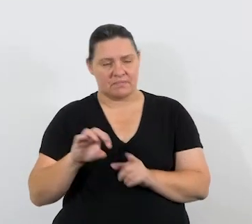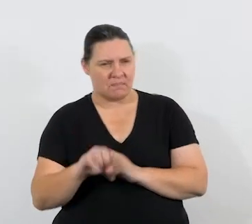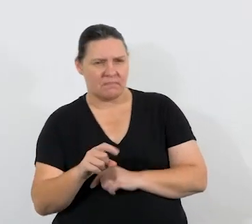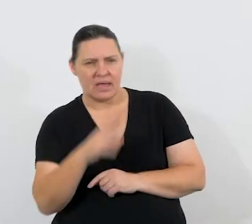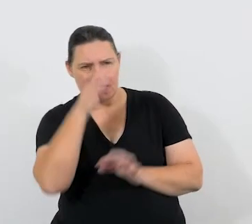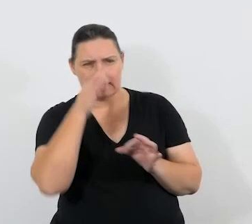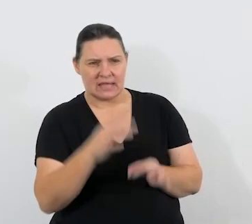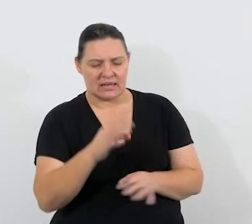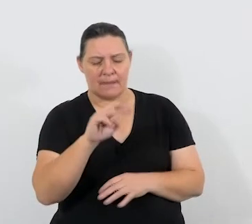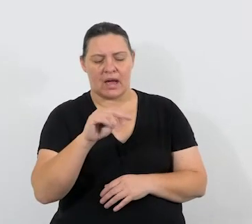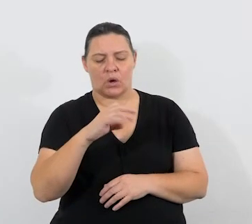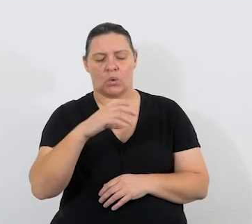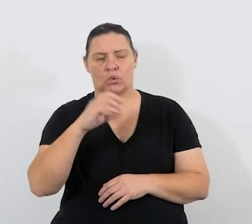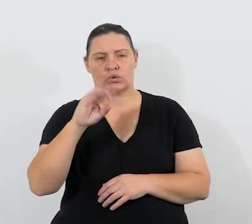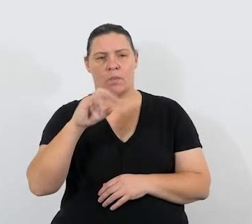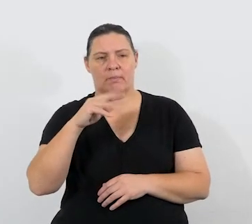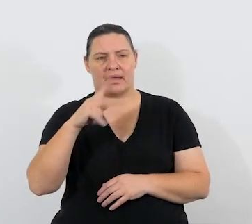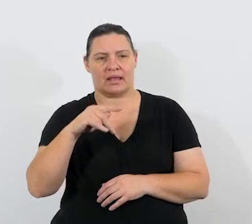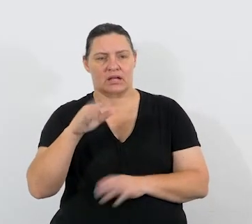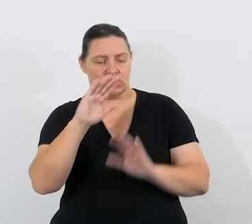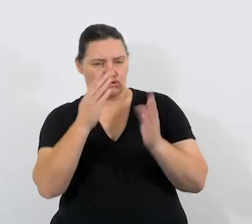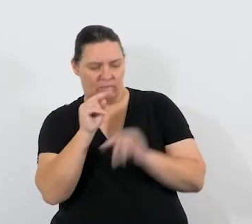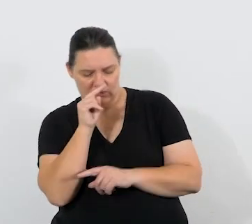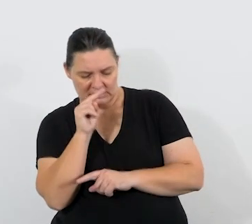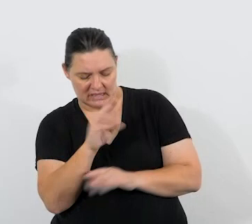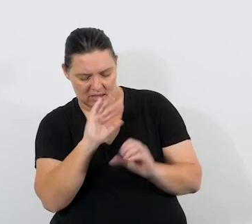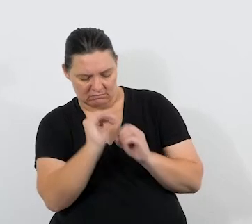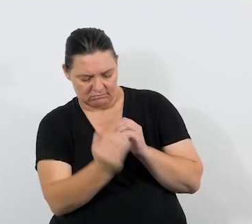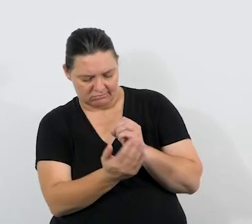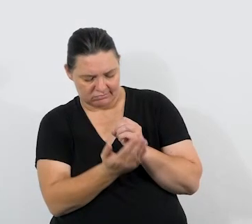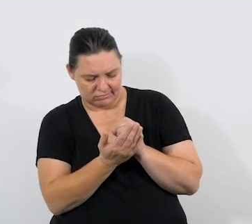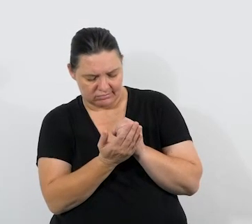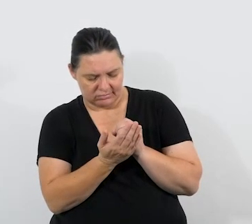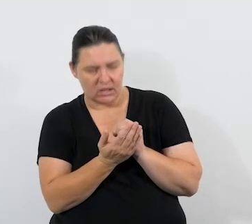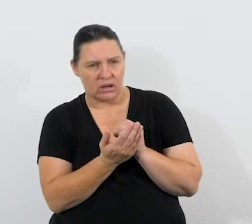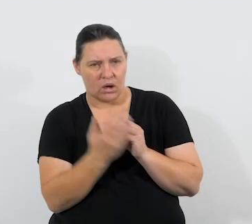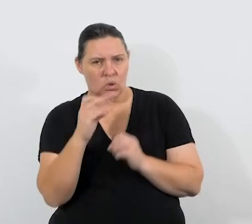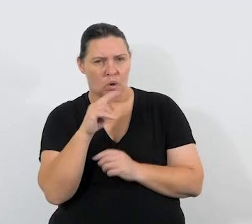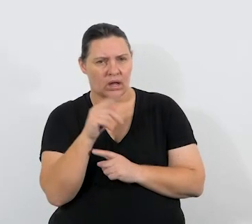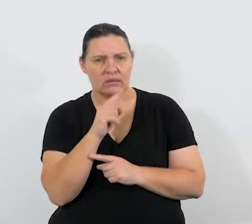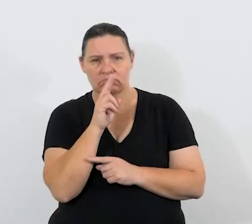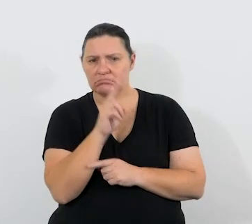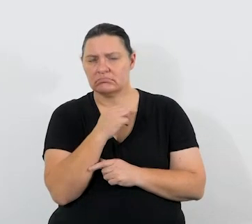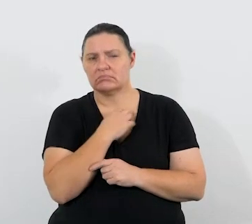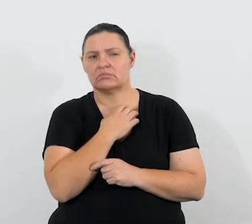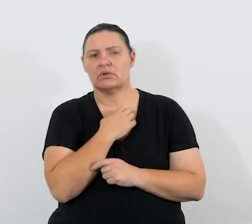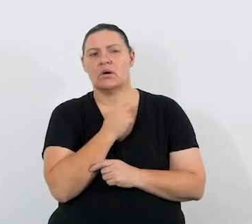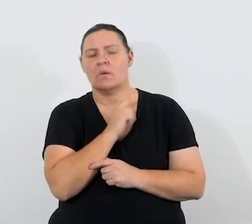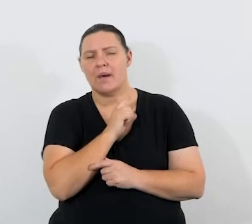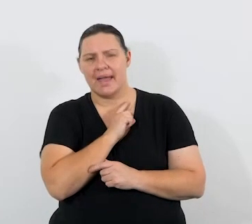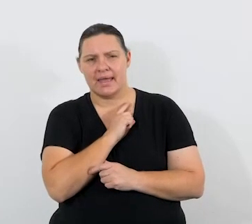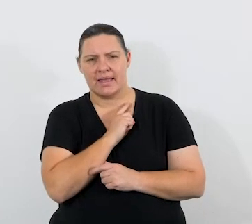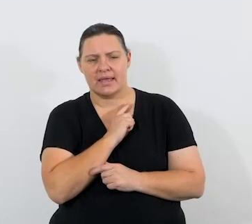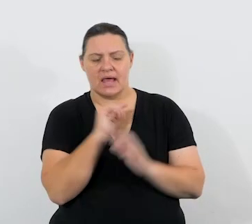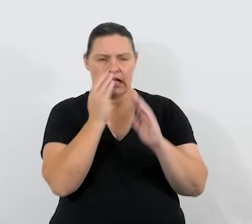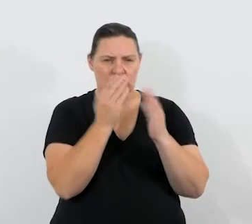he decided to call microscopic shapes that he saw under the slice of cork, which is the cells,